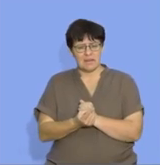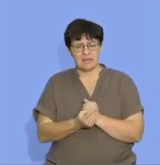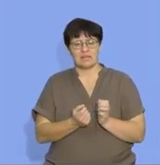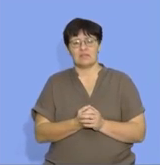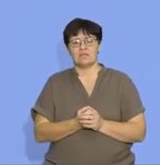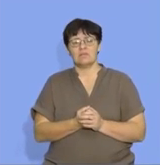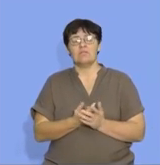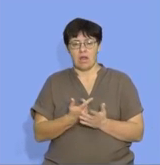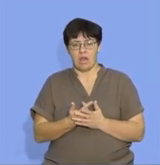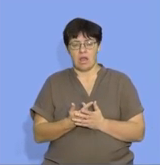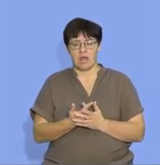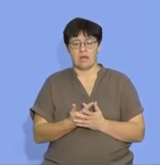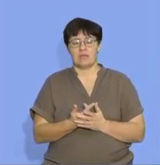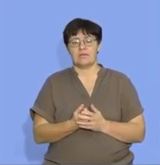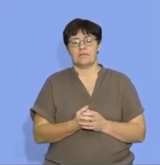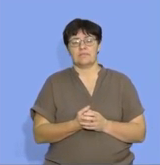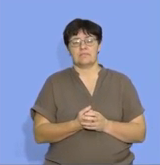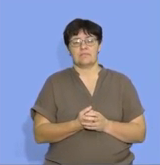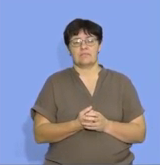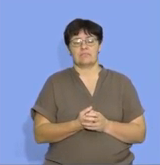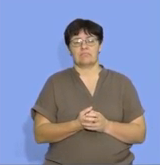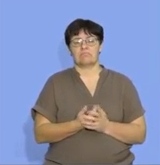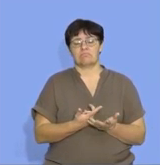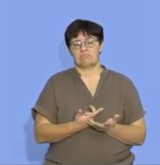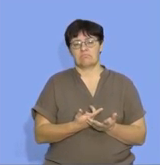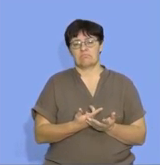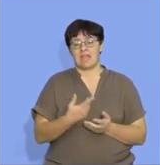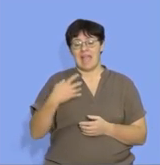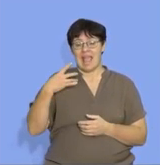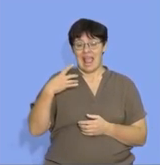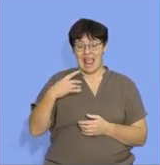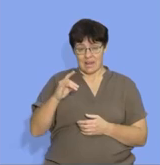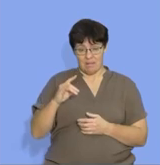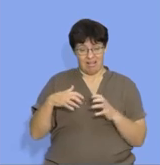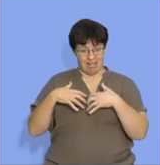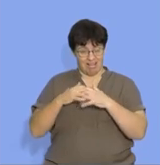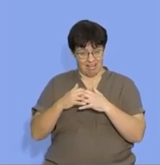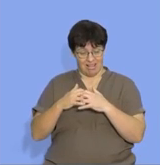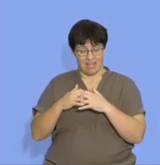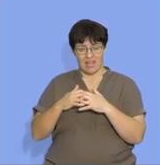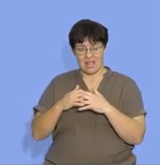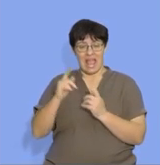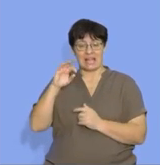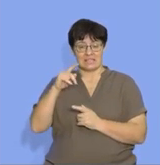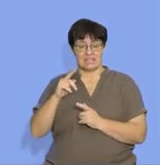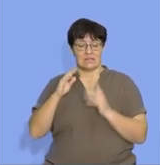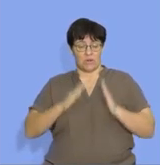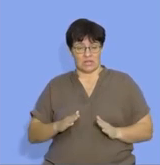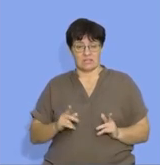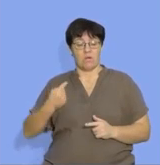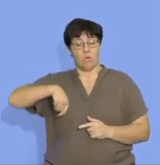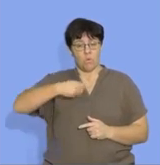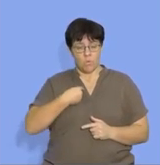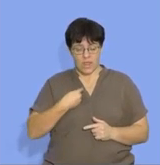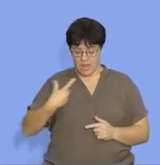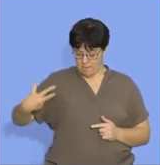it straight into, right, an animal actually makes the antibodies, and we put the antibodies